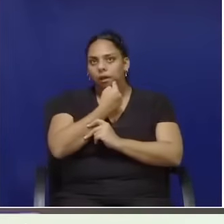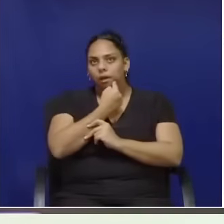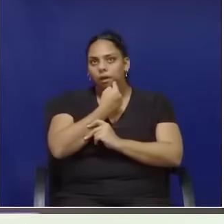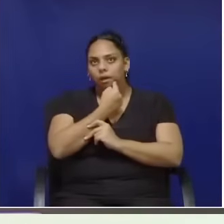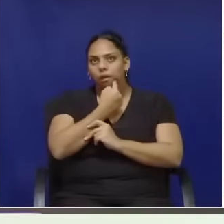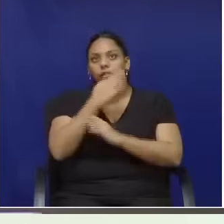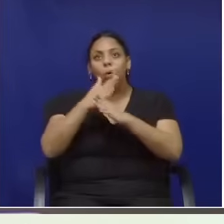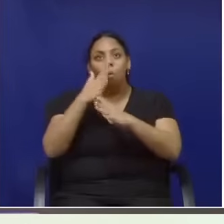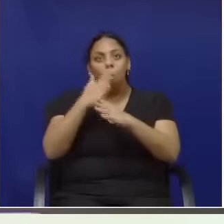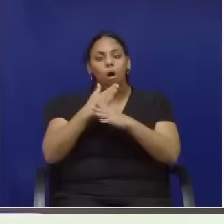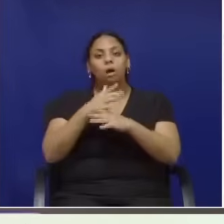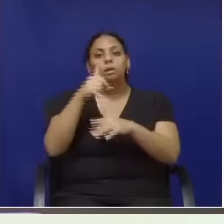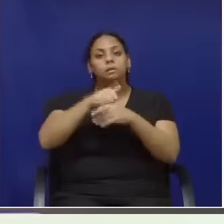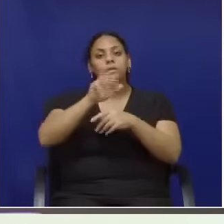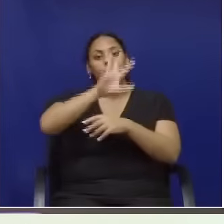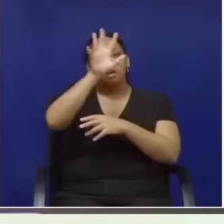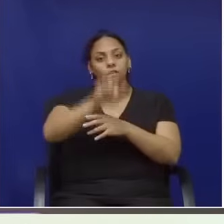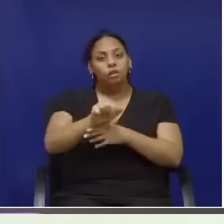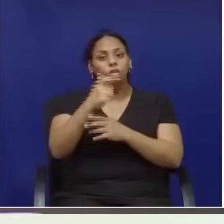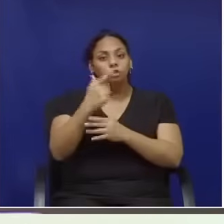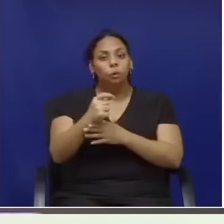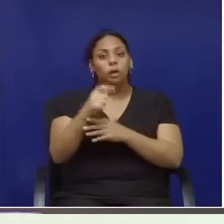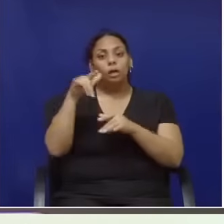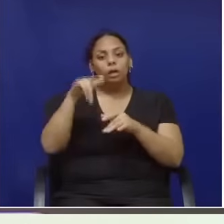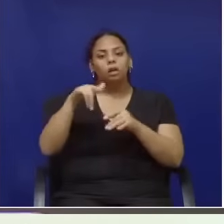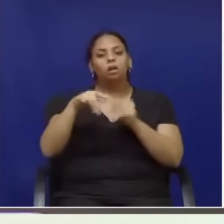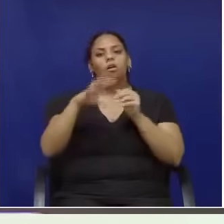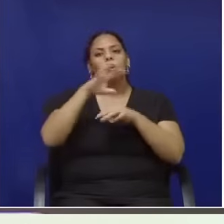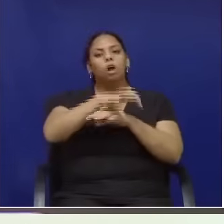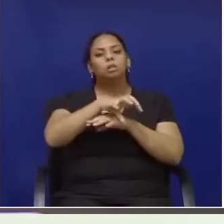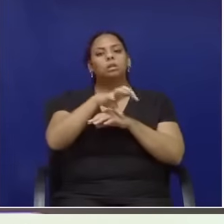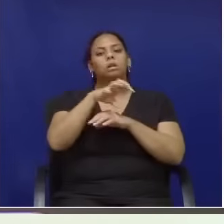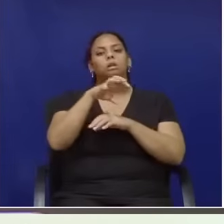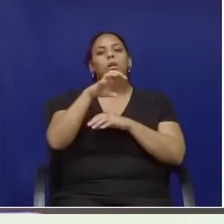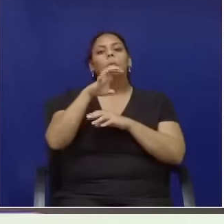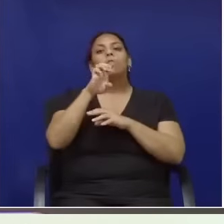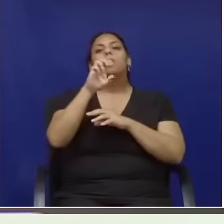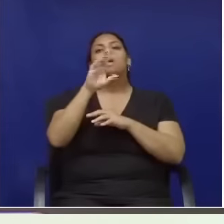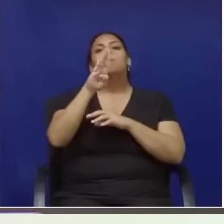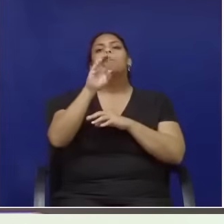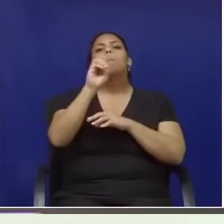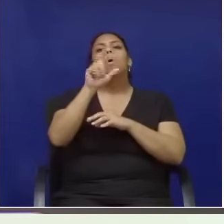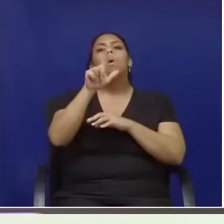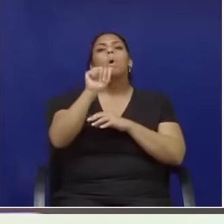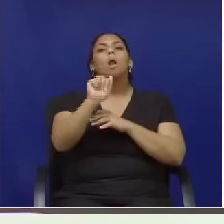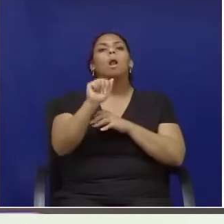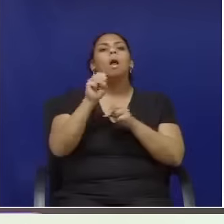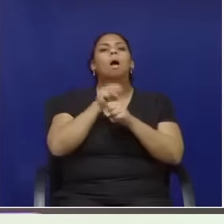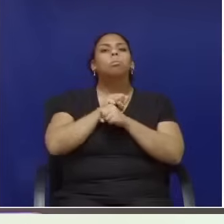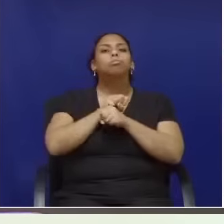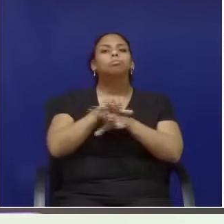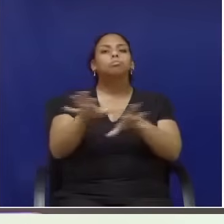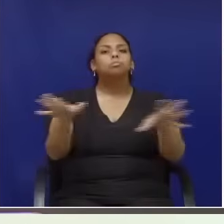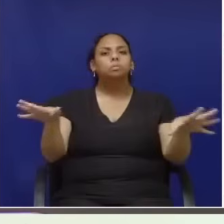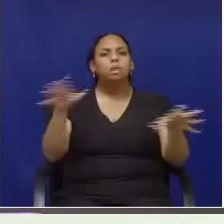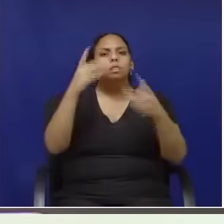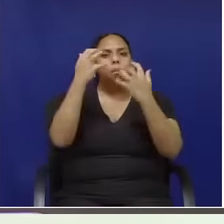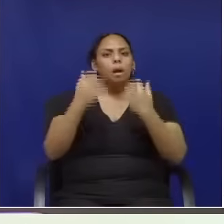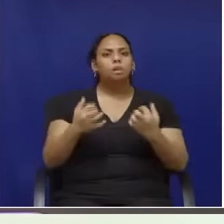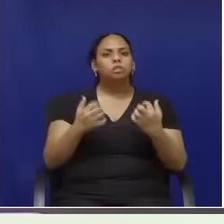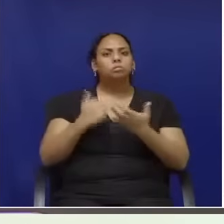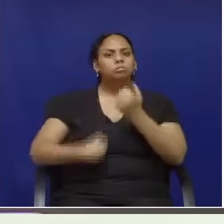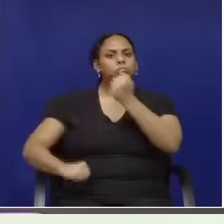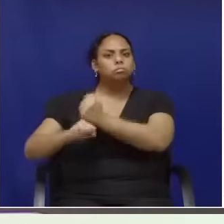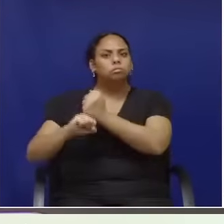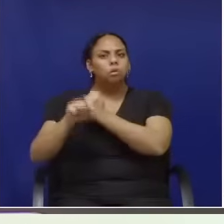South Africa is doing to assist continent in light of the Ebola outbreak and budget in the midst of these budget constraints.